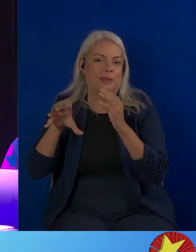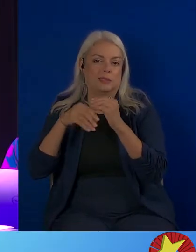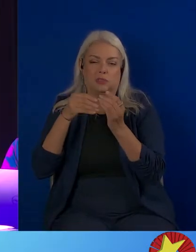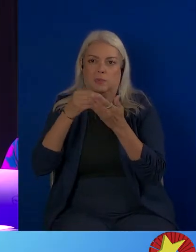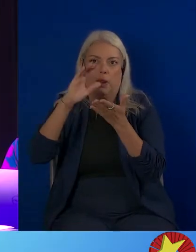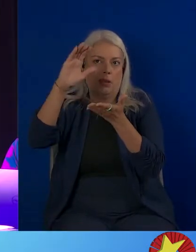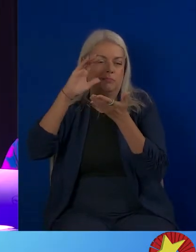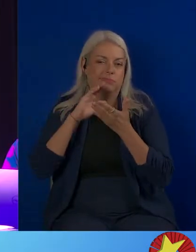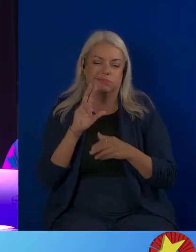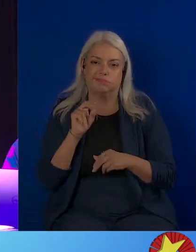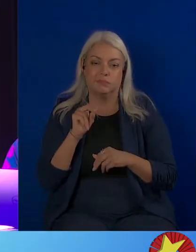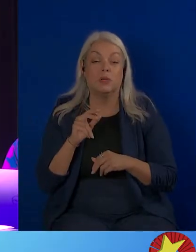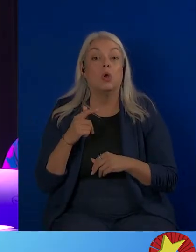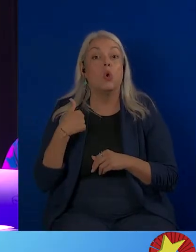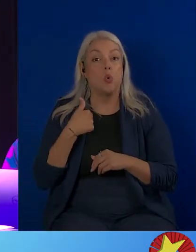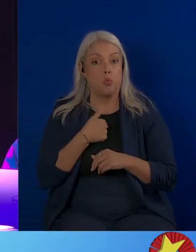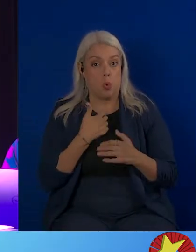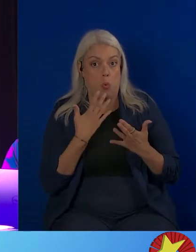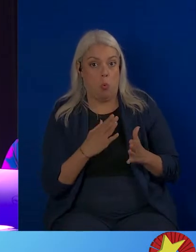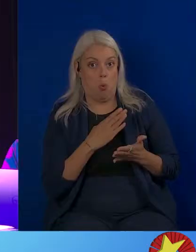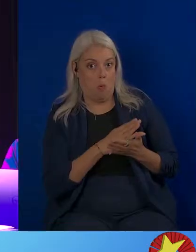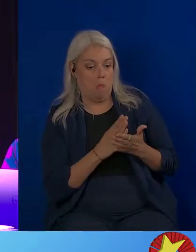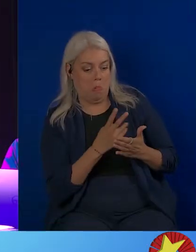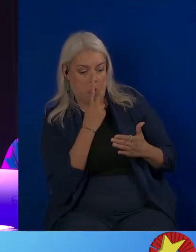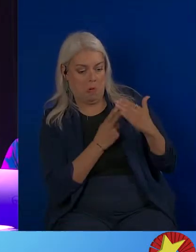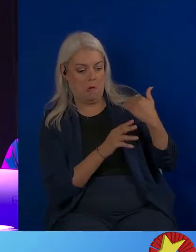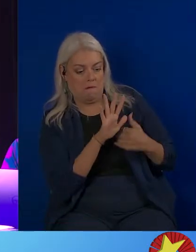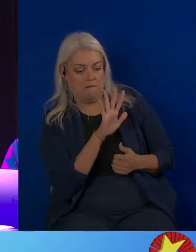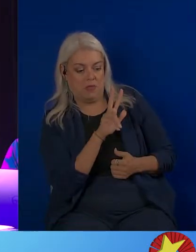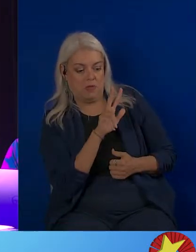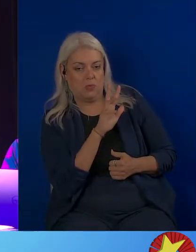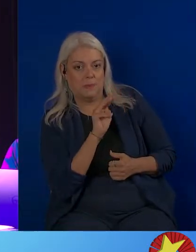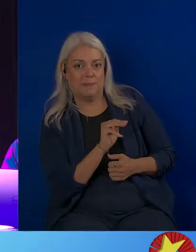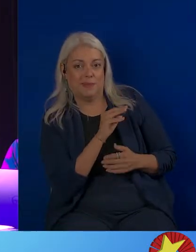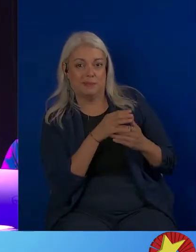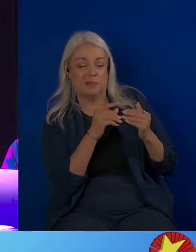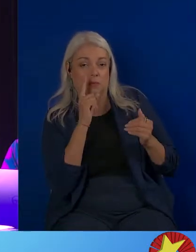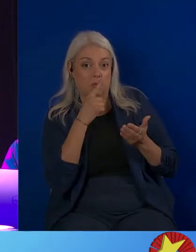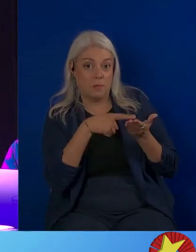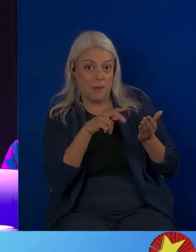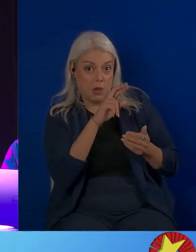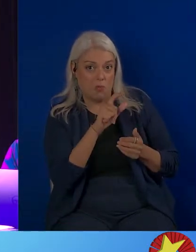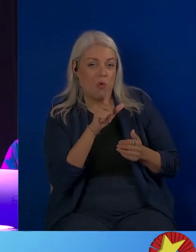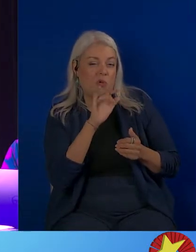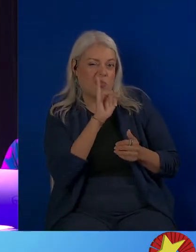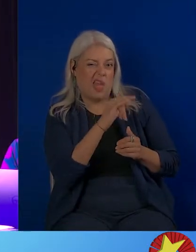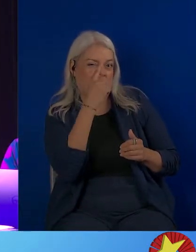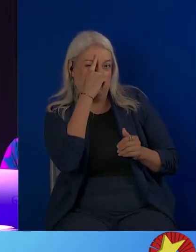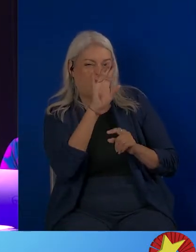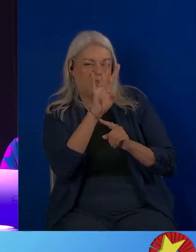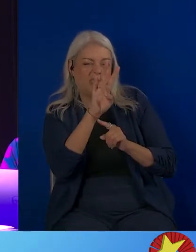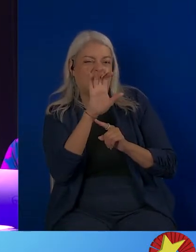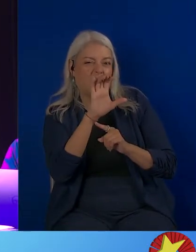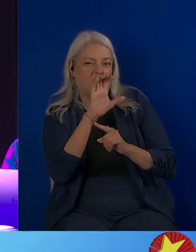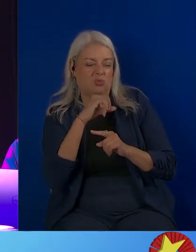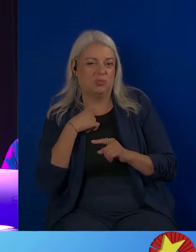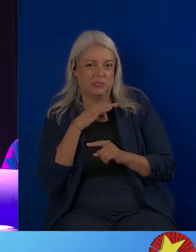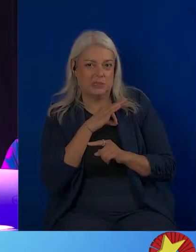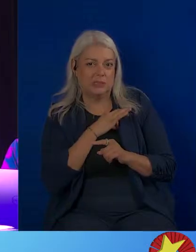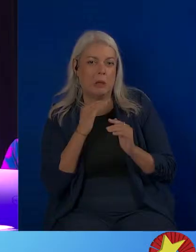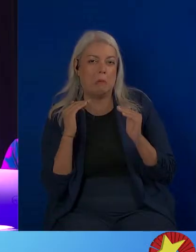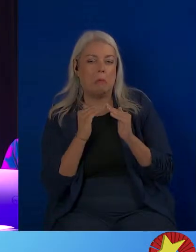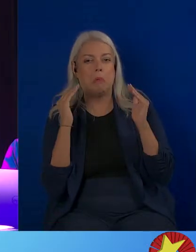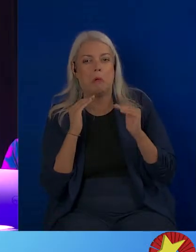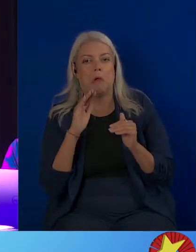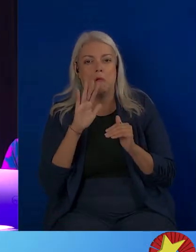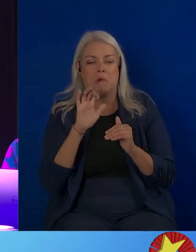budgeted about $53 million in payroll for about 700 staff, which is close to about 562